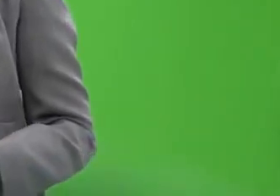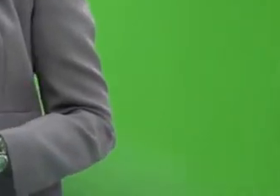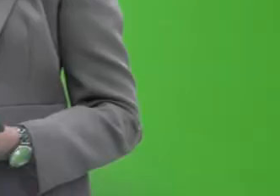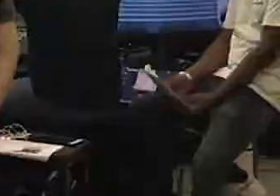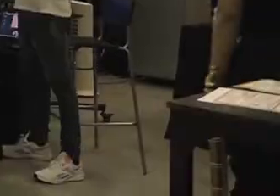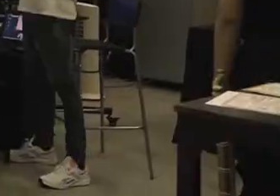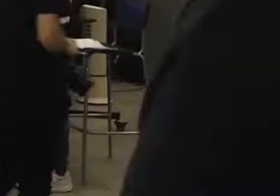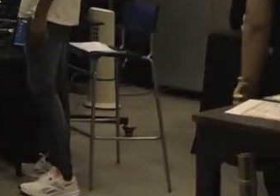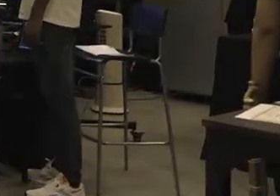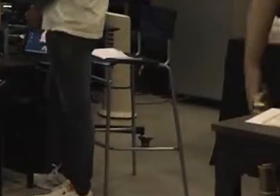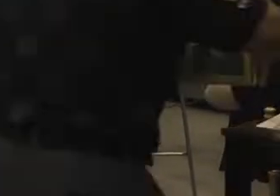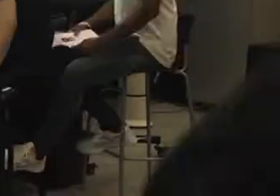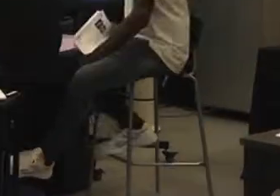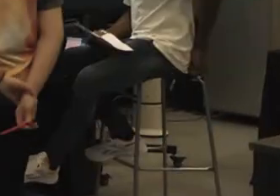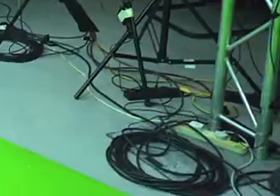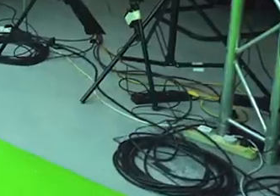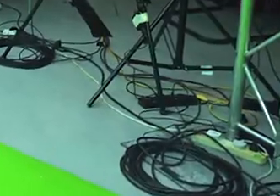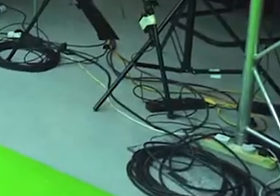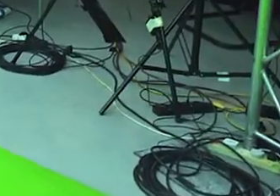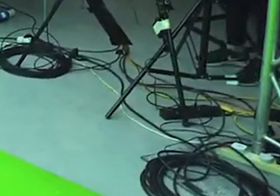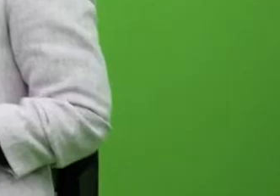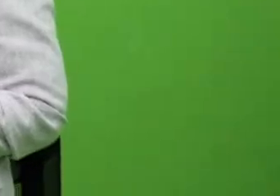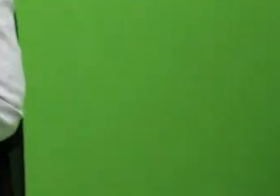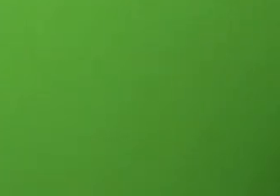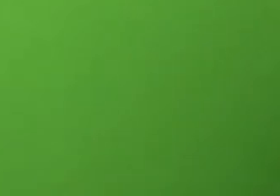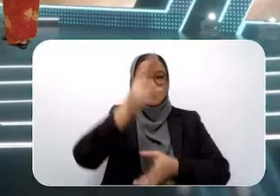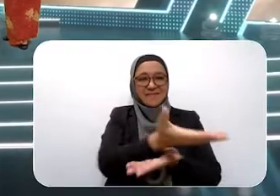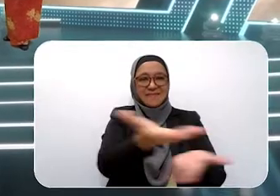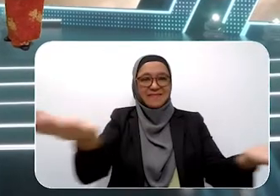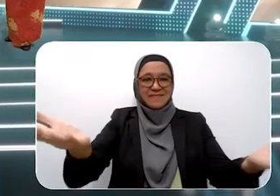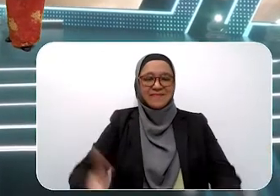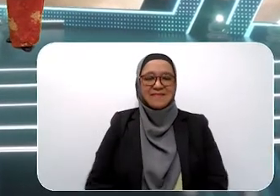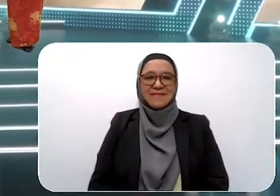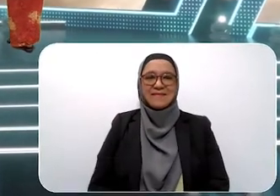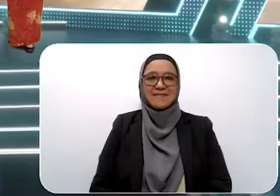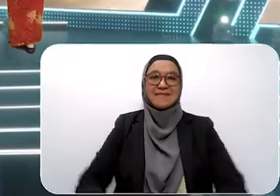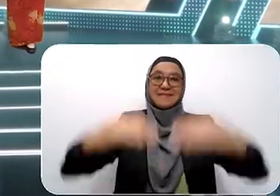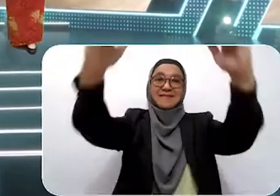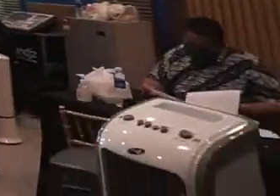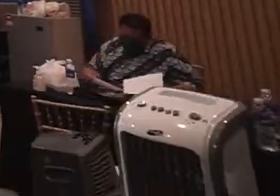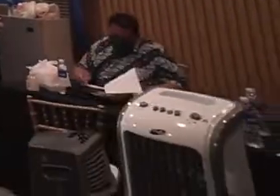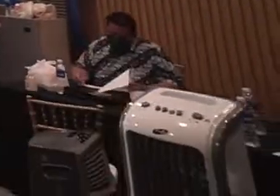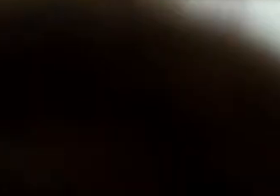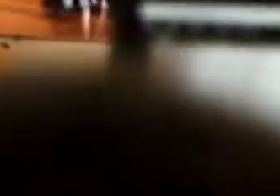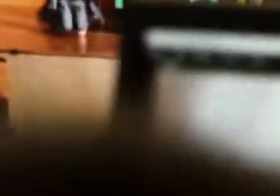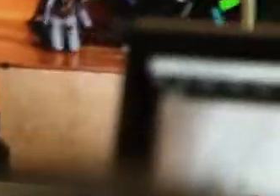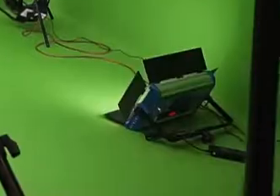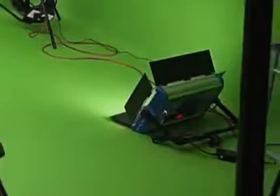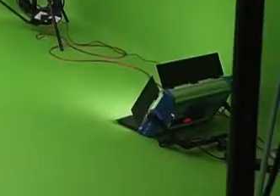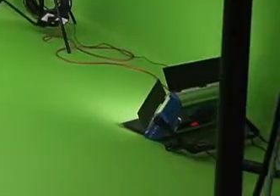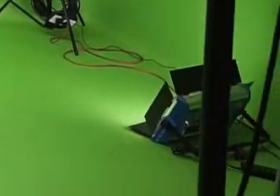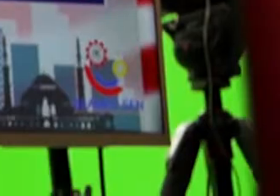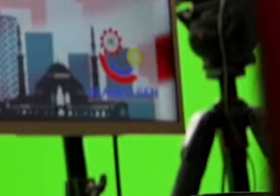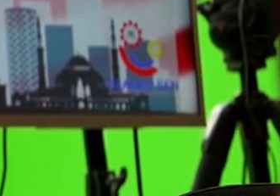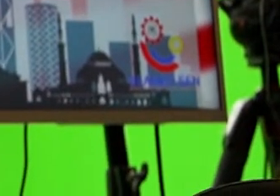Conference on Special Education 2021. We will have the welcoming remarks and we are deeply honoured to have with us